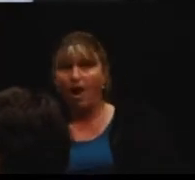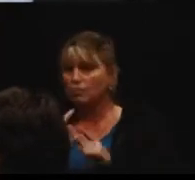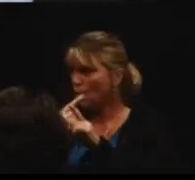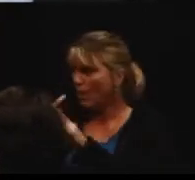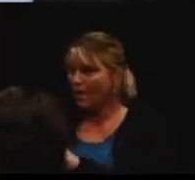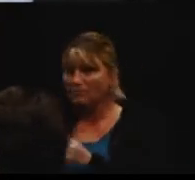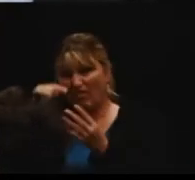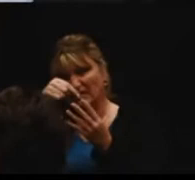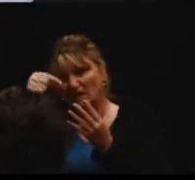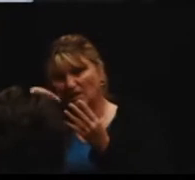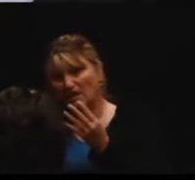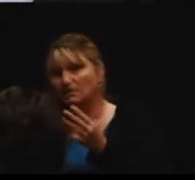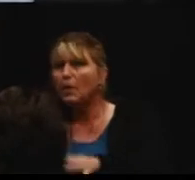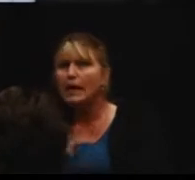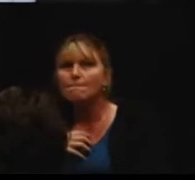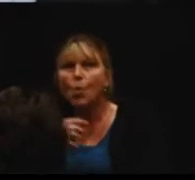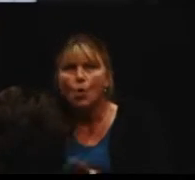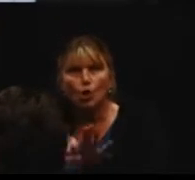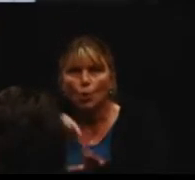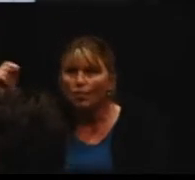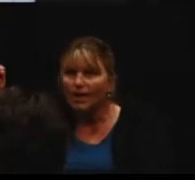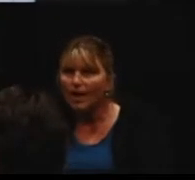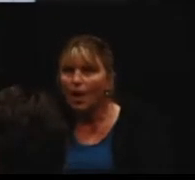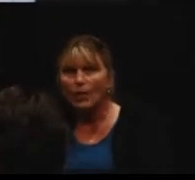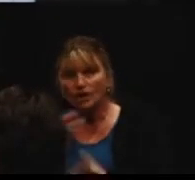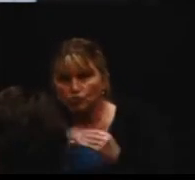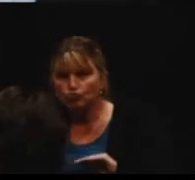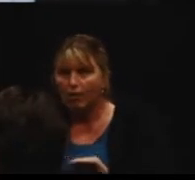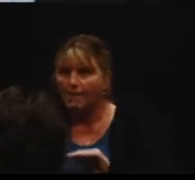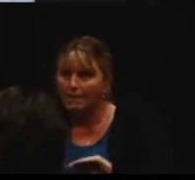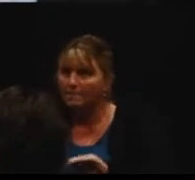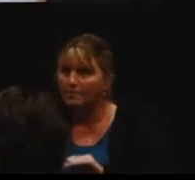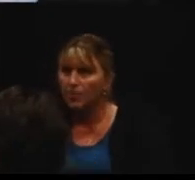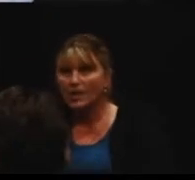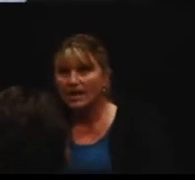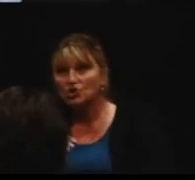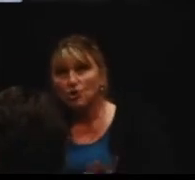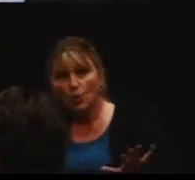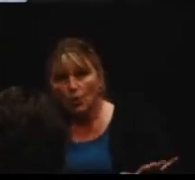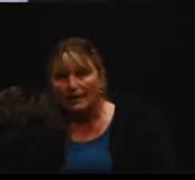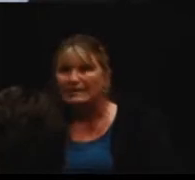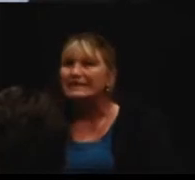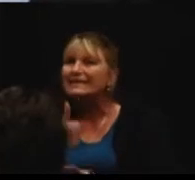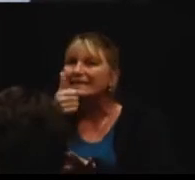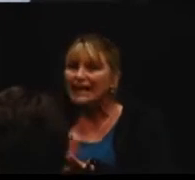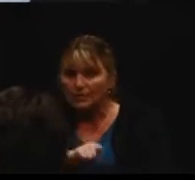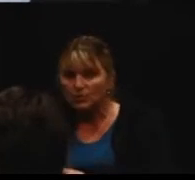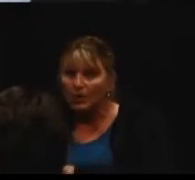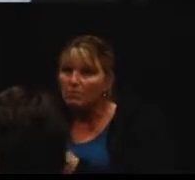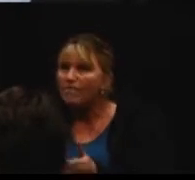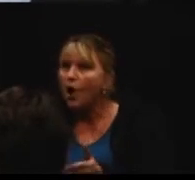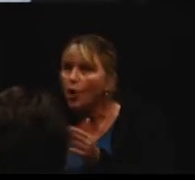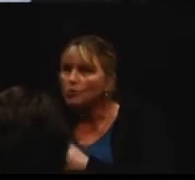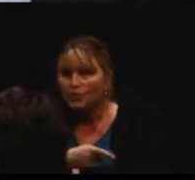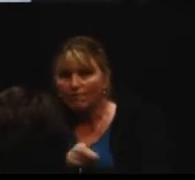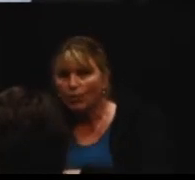talk about, but we need to have more youth here. We need to have them trained. We need to get them into a position where we're providing these